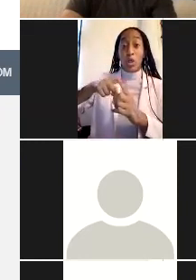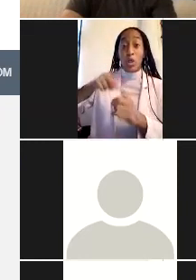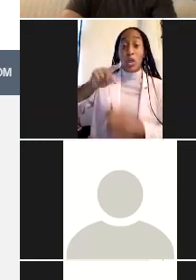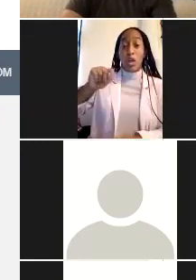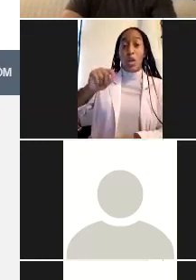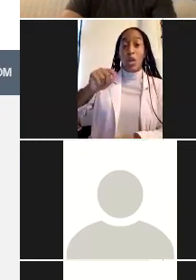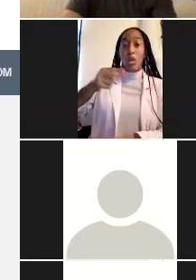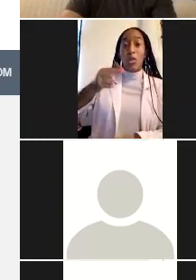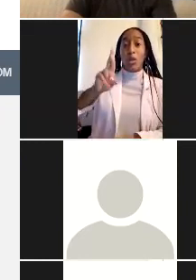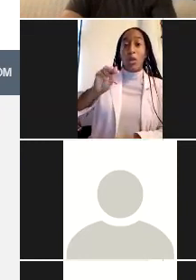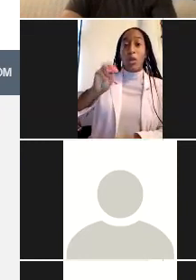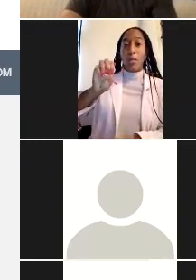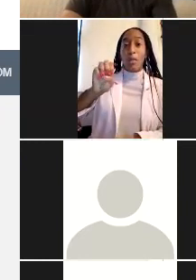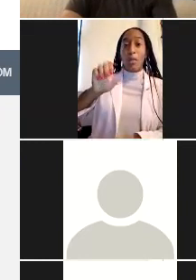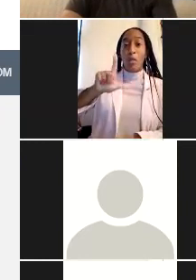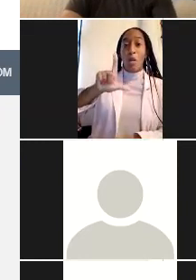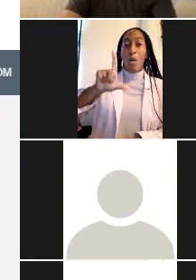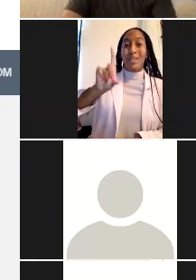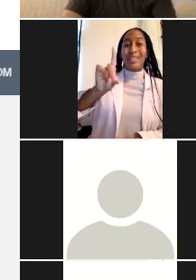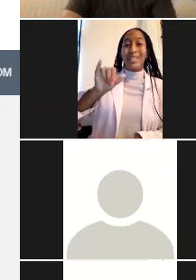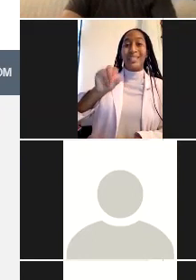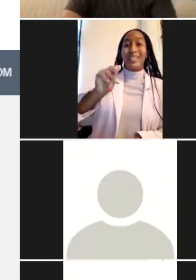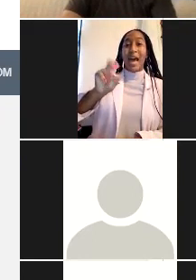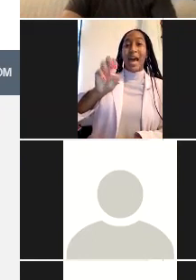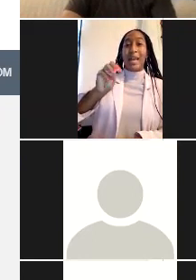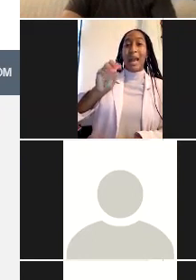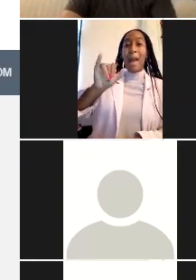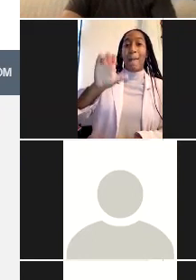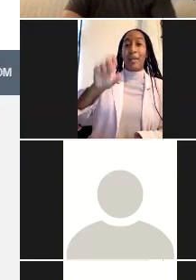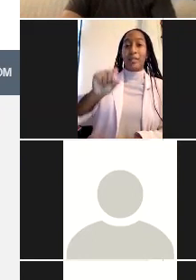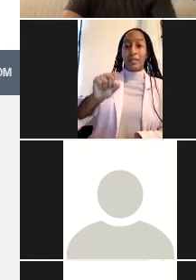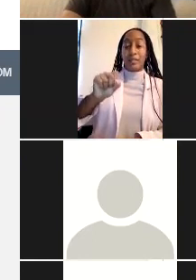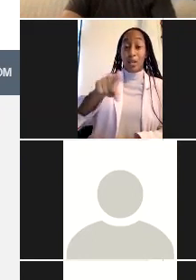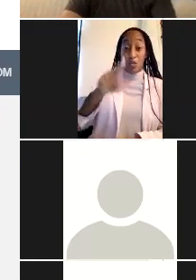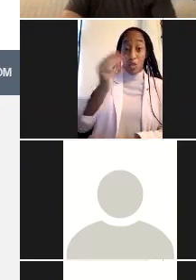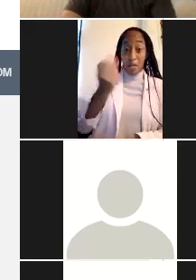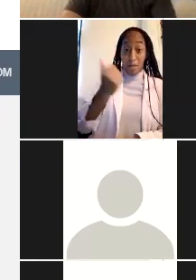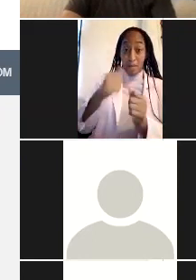So don't forget that you do have opportunity for an additional bonus.